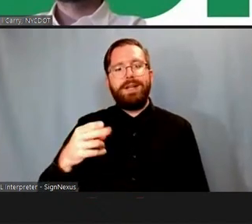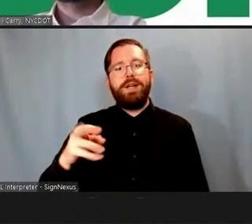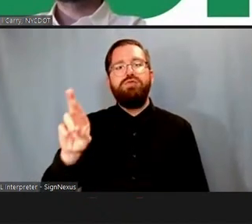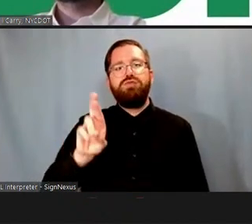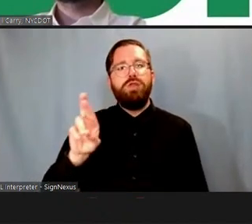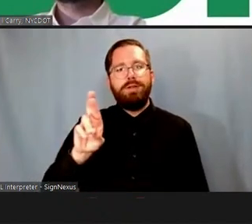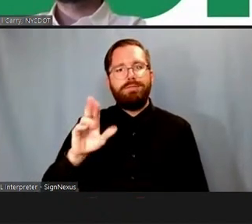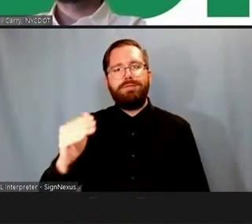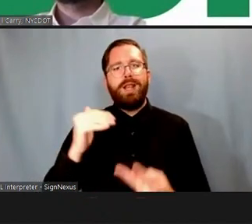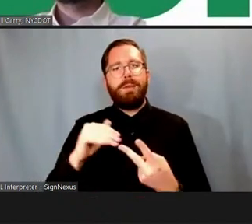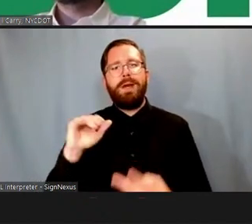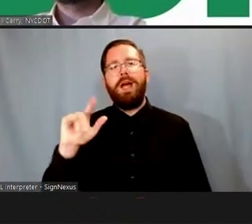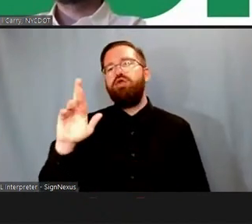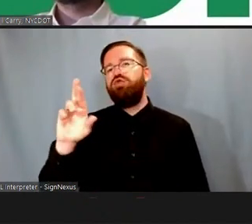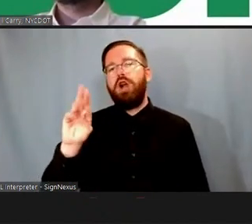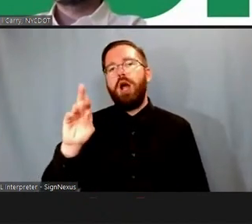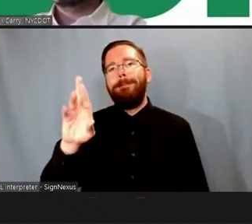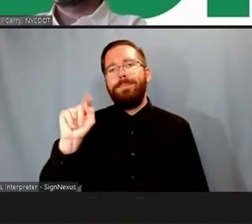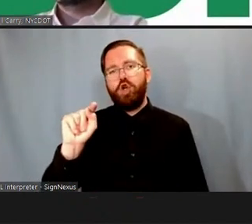haracena